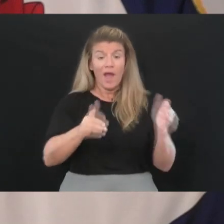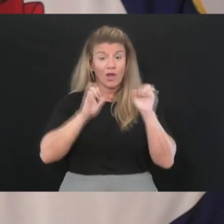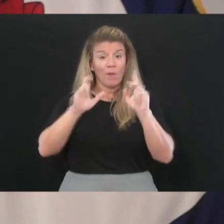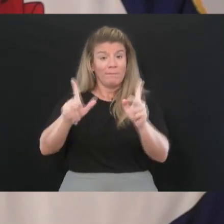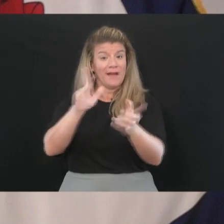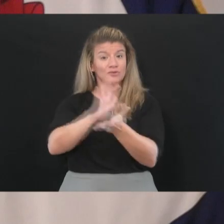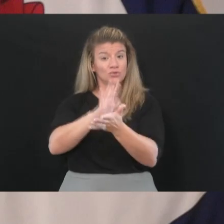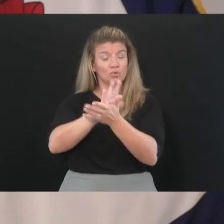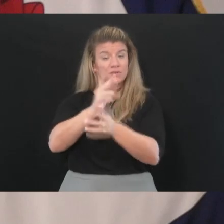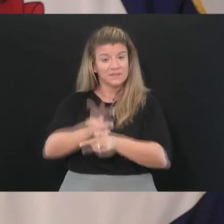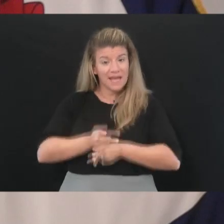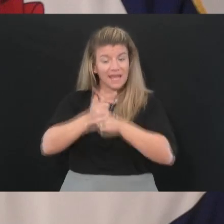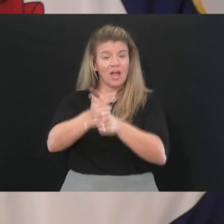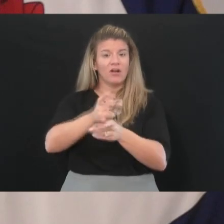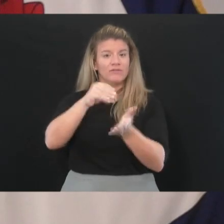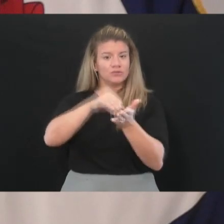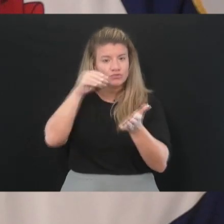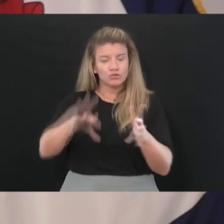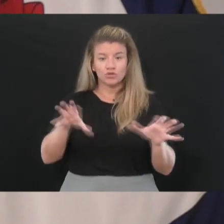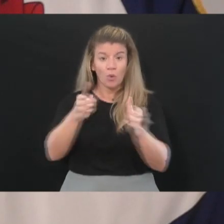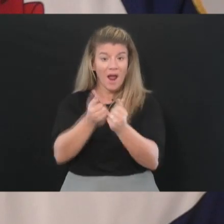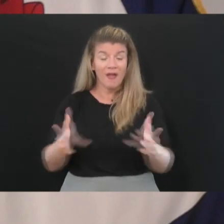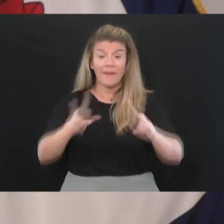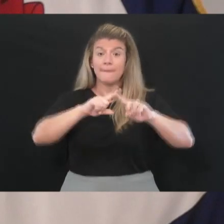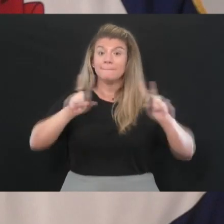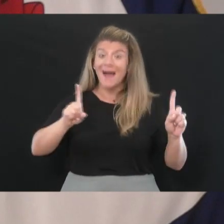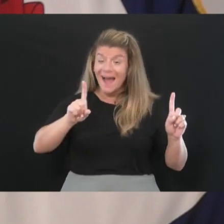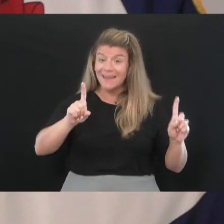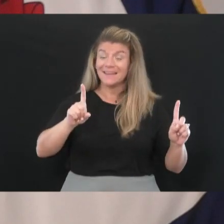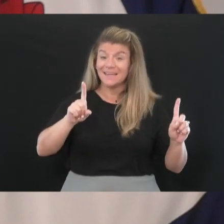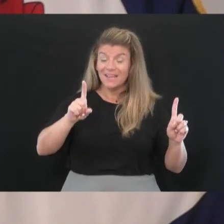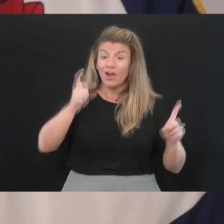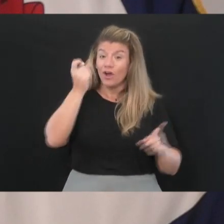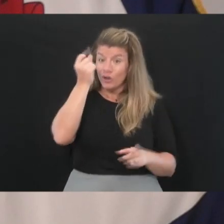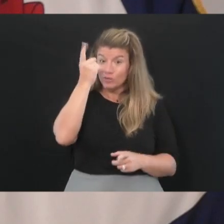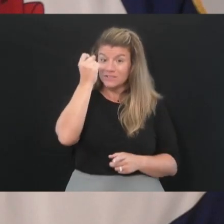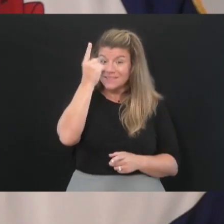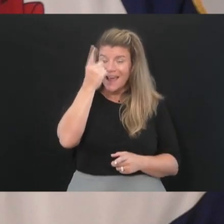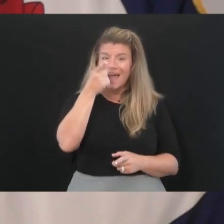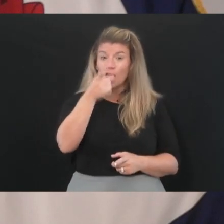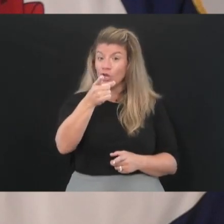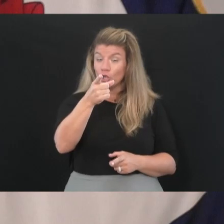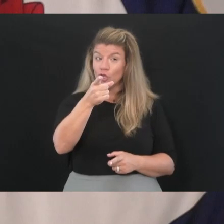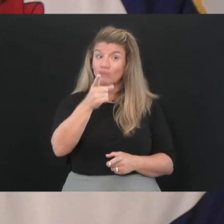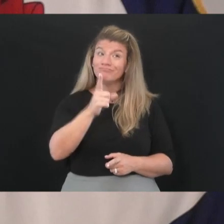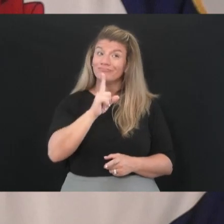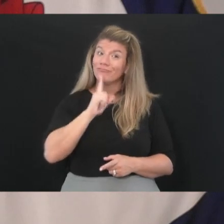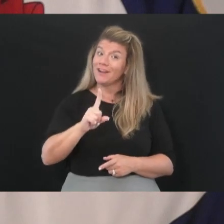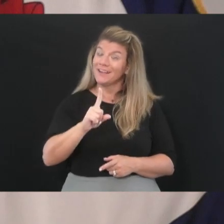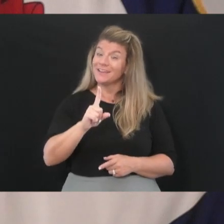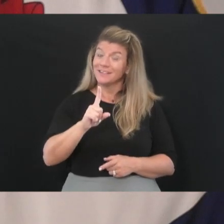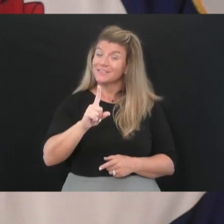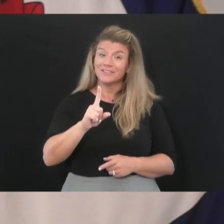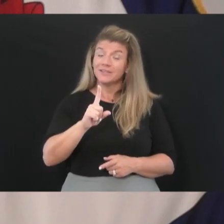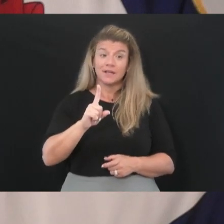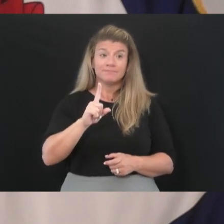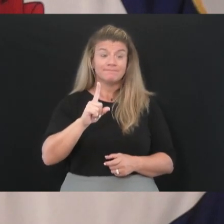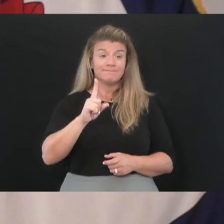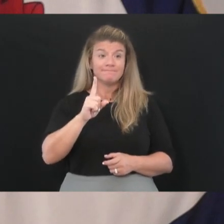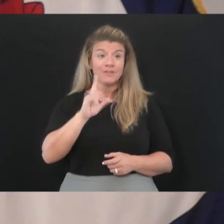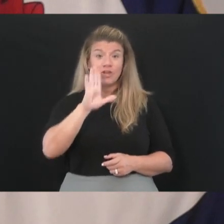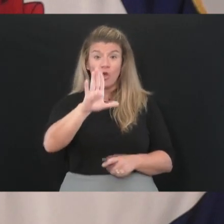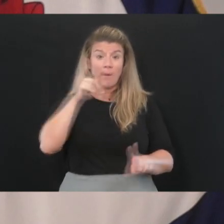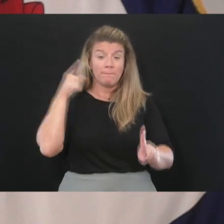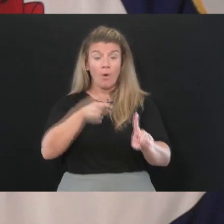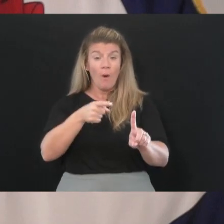care of those kids and doing all that. But at the same time, you know, you make a very valid point. And if I were a